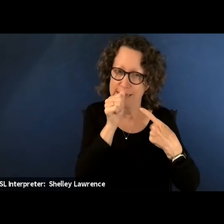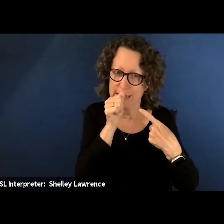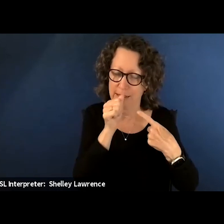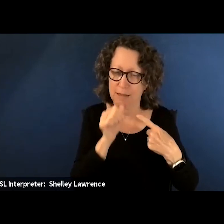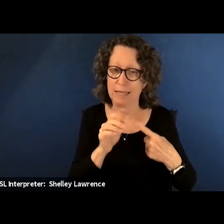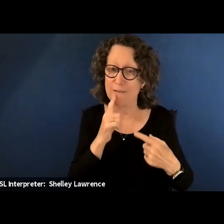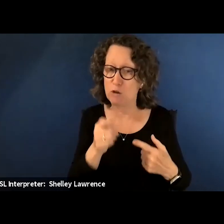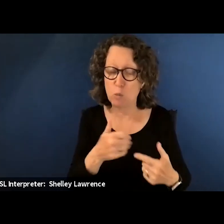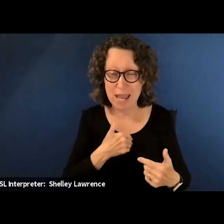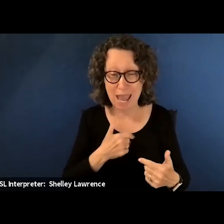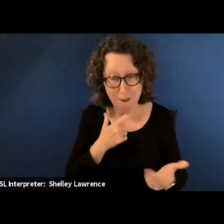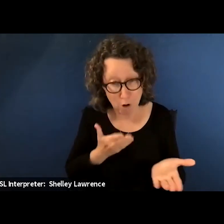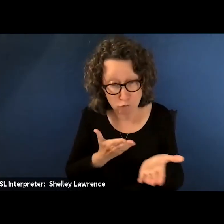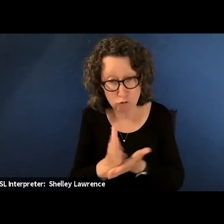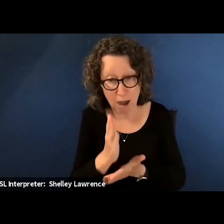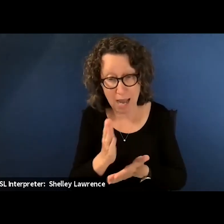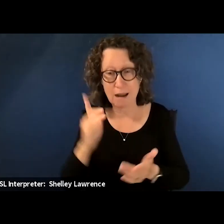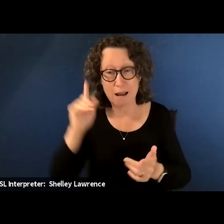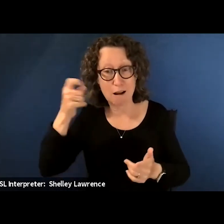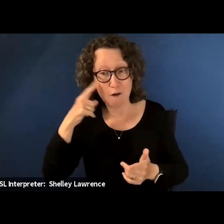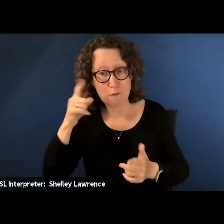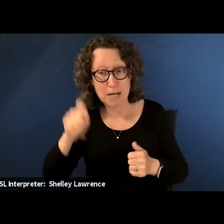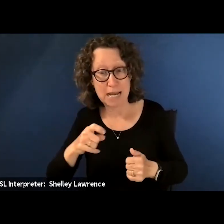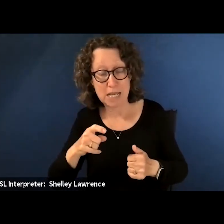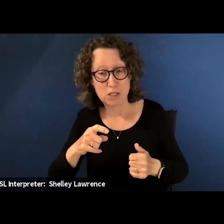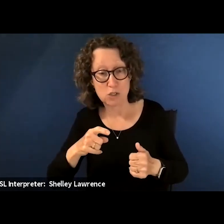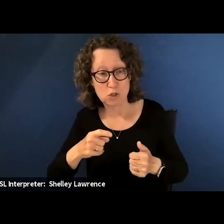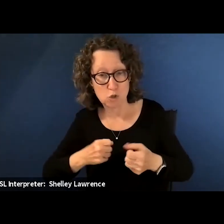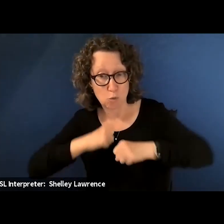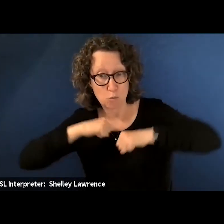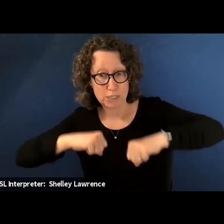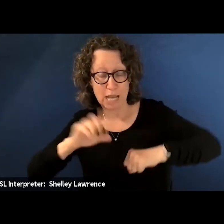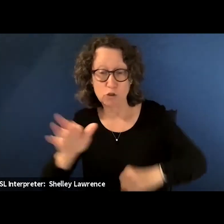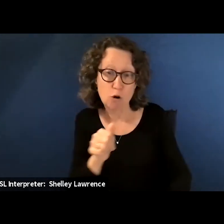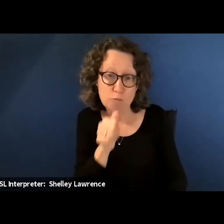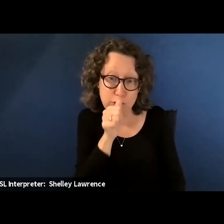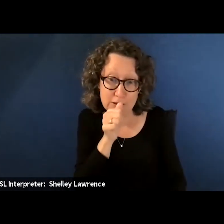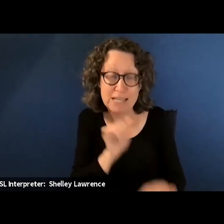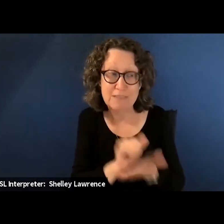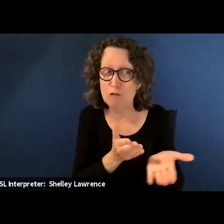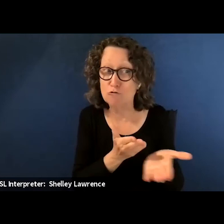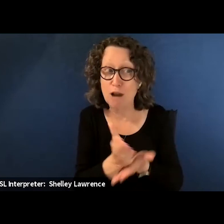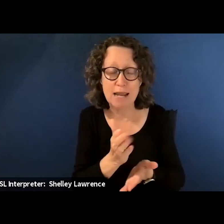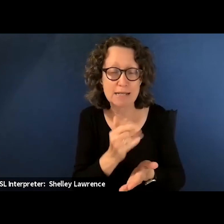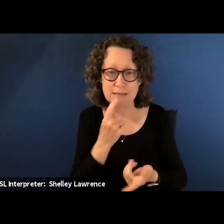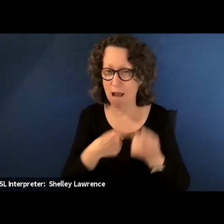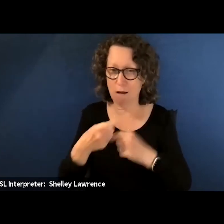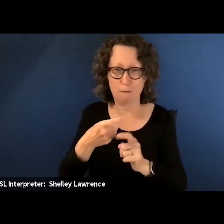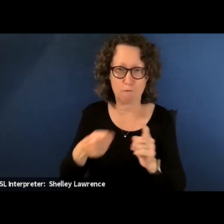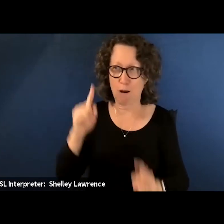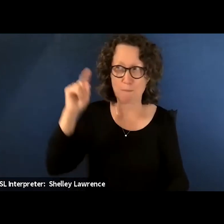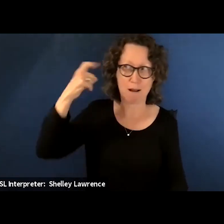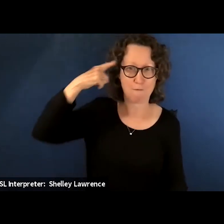an inalienable right, the government is to uphold and protect it. That right does not come from government. Number